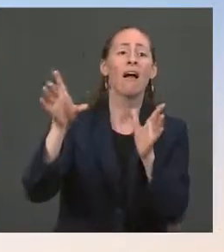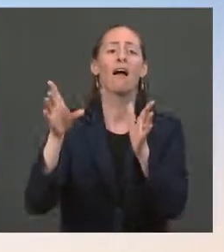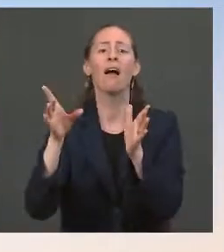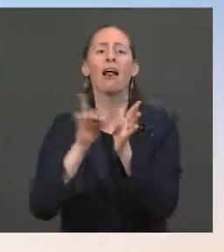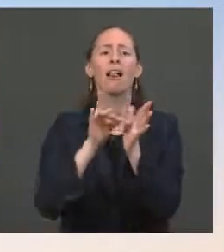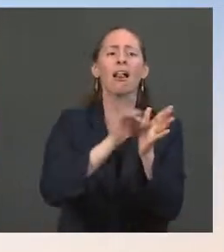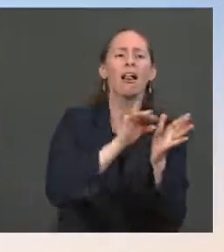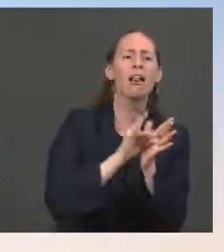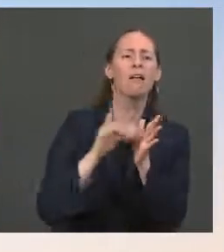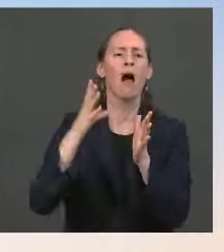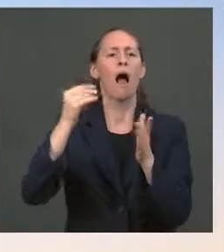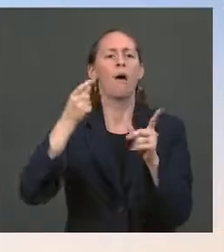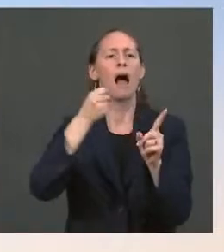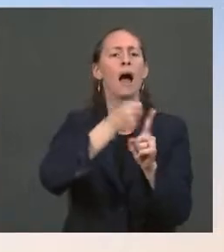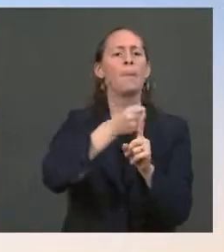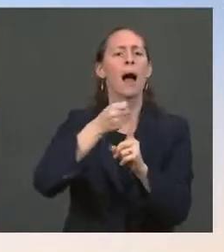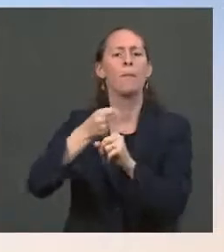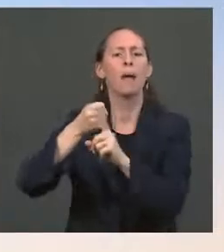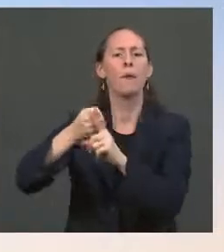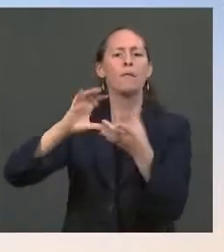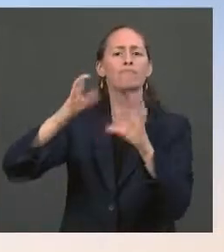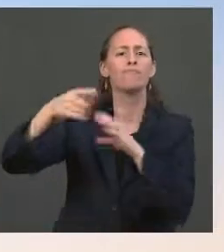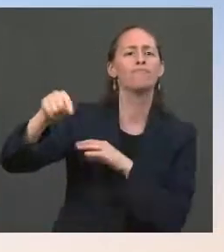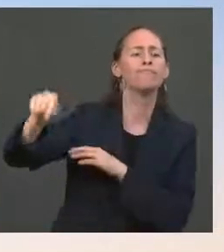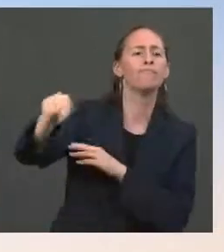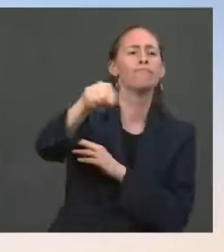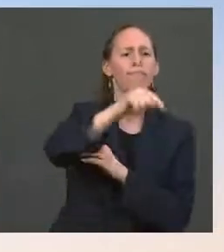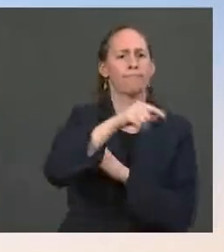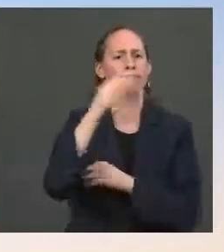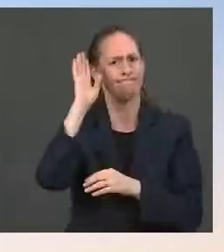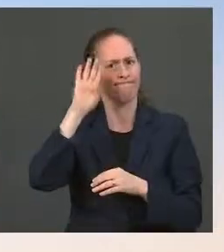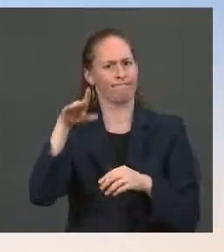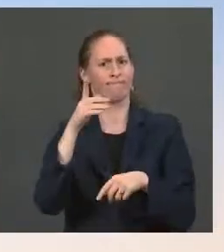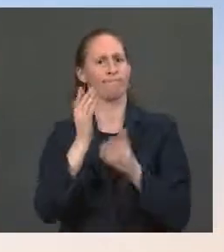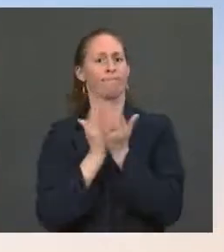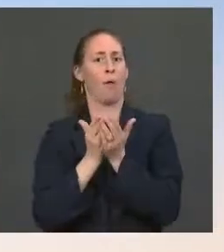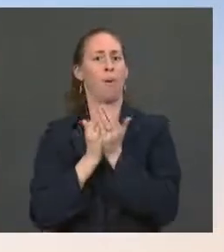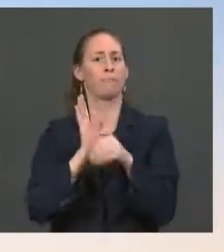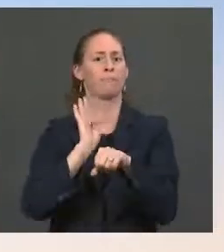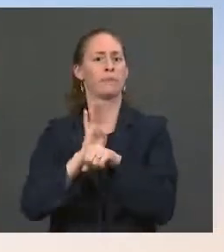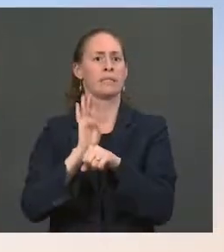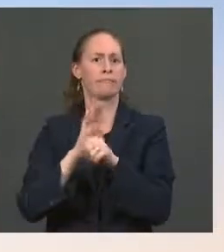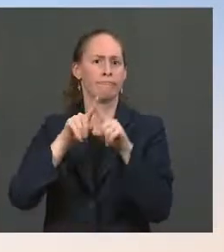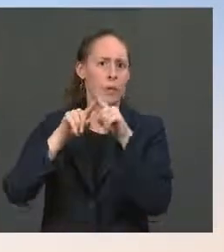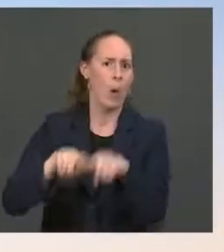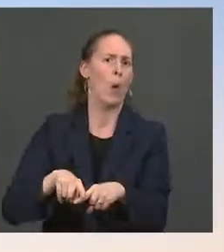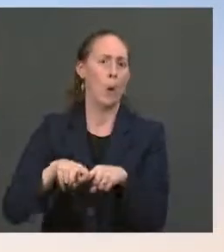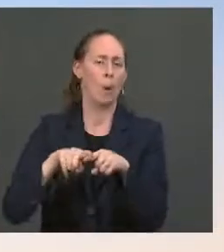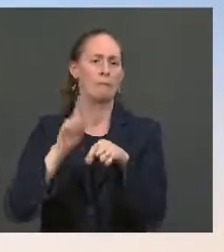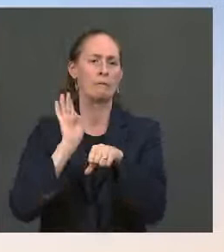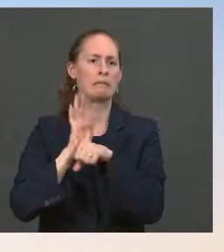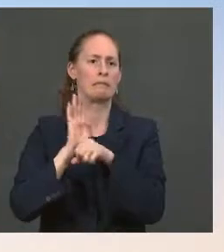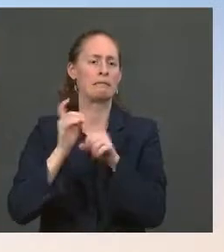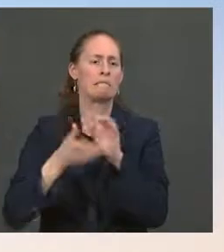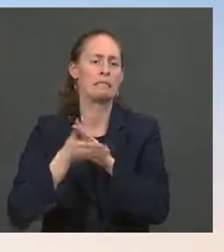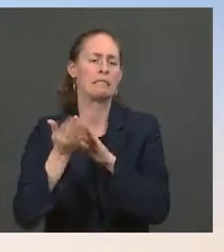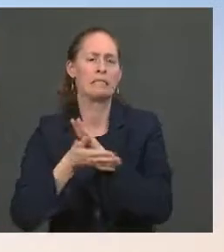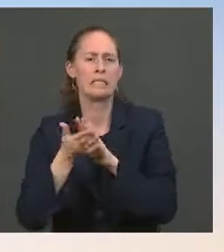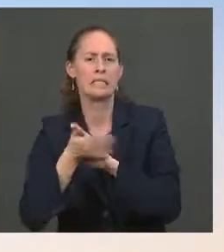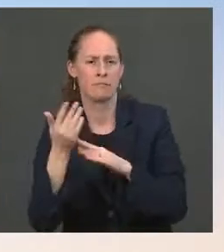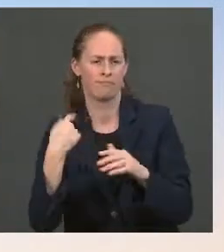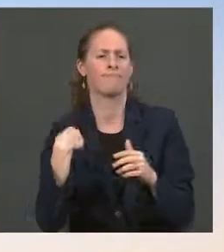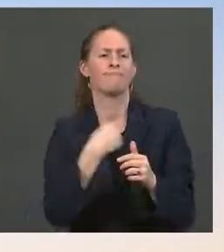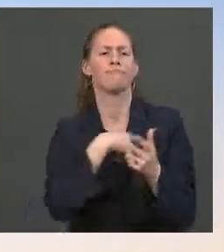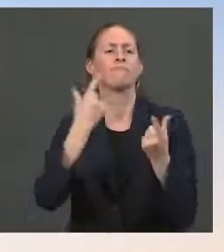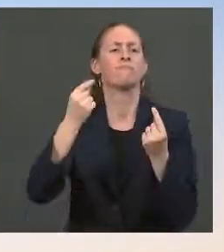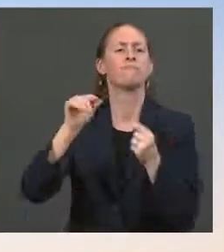maritime commerce. So early on Sunday, a unified command was established between Amplify Energy, the operator, the Coast Guard, California Department of Fish